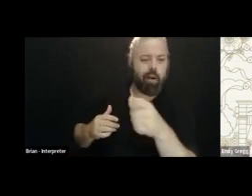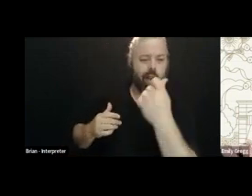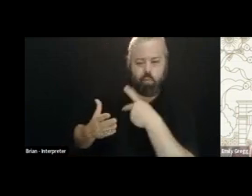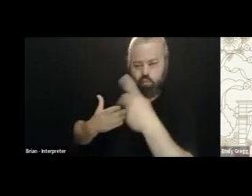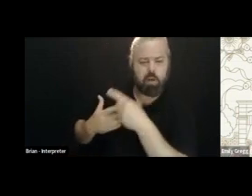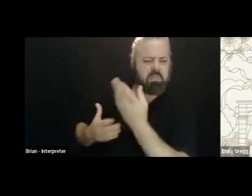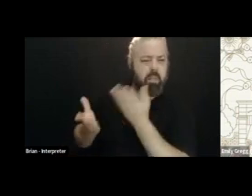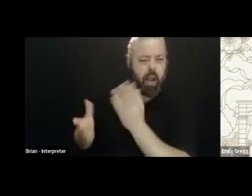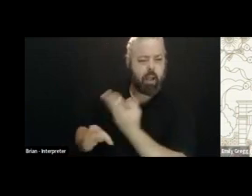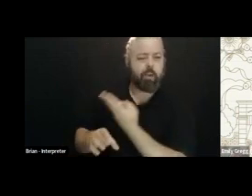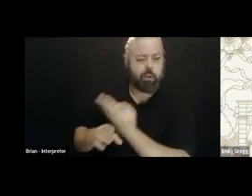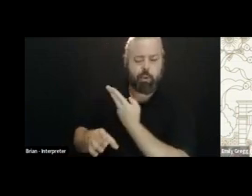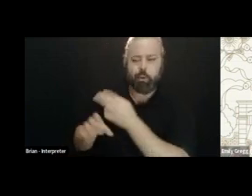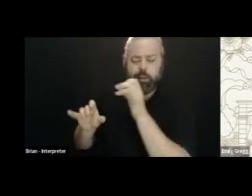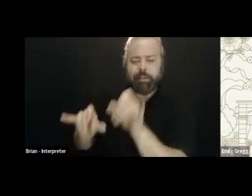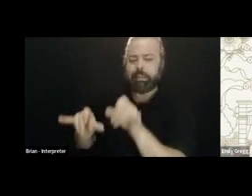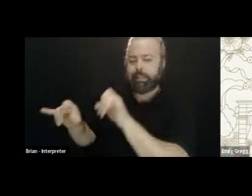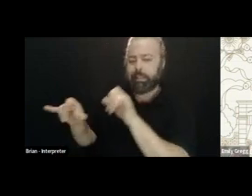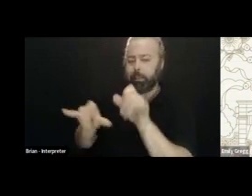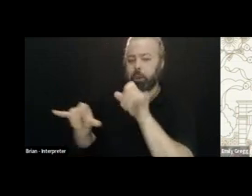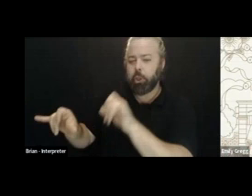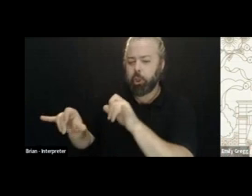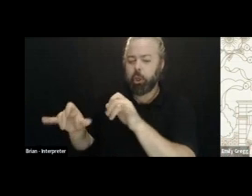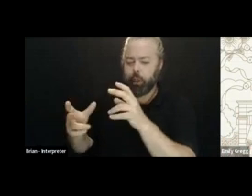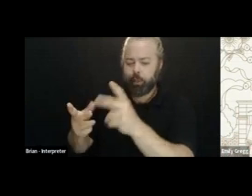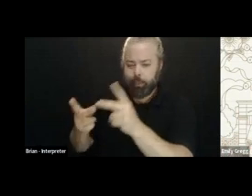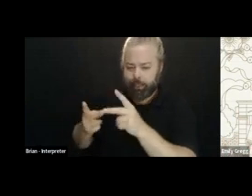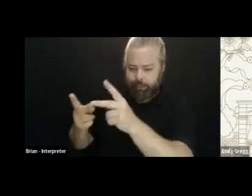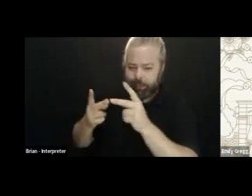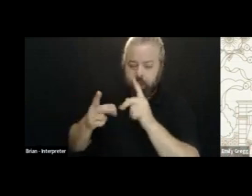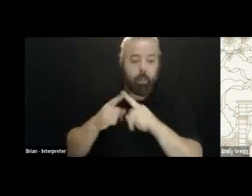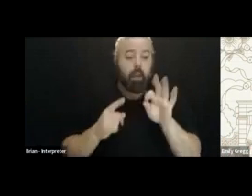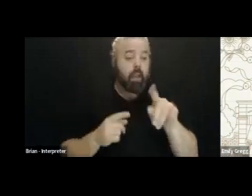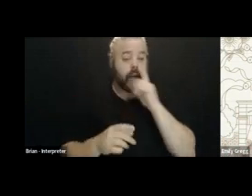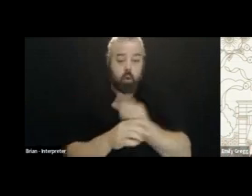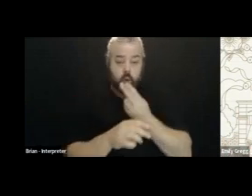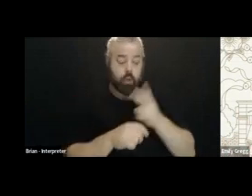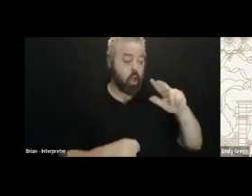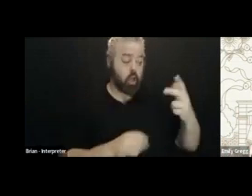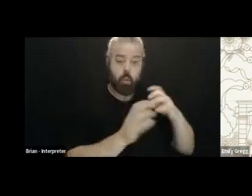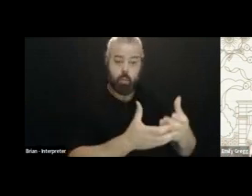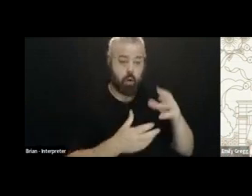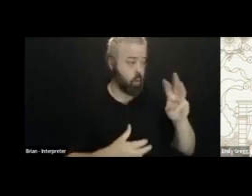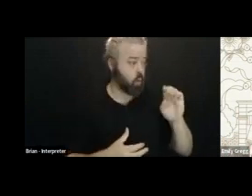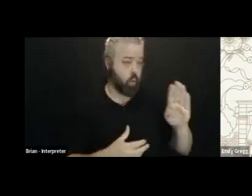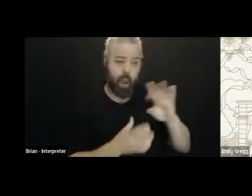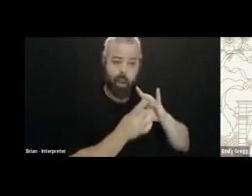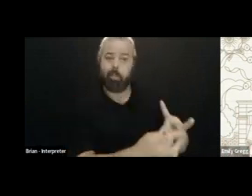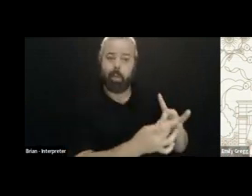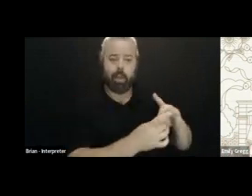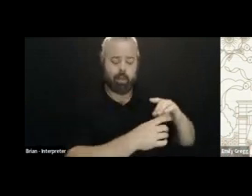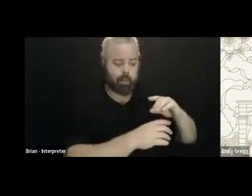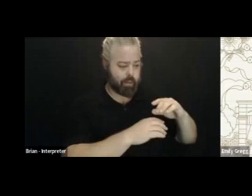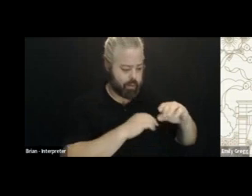very similar or equivalent places for this. If you are using third-party web-based platforms, so we're talking